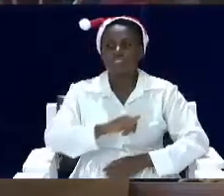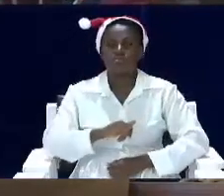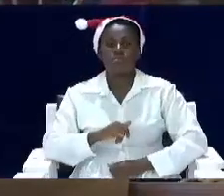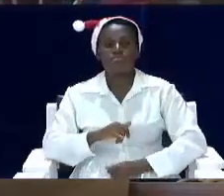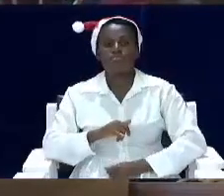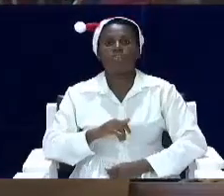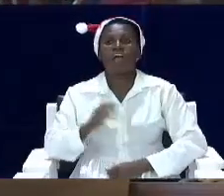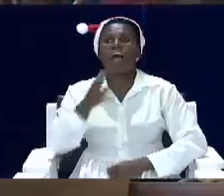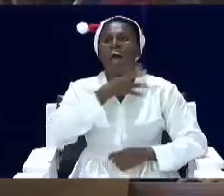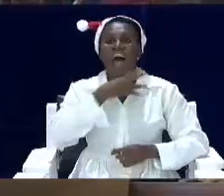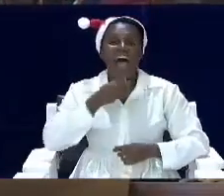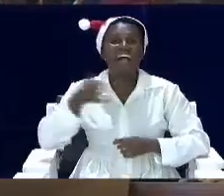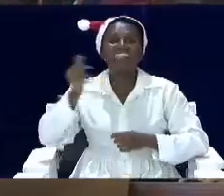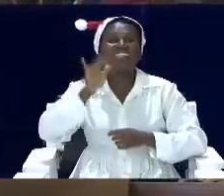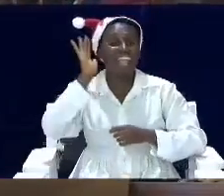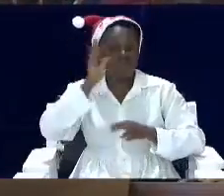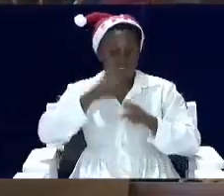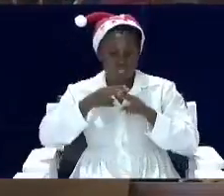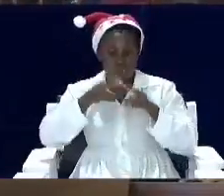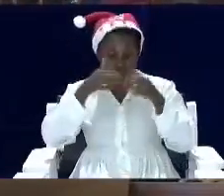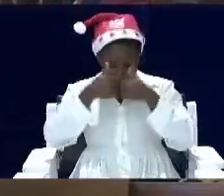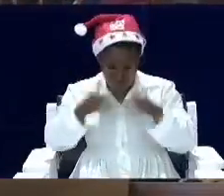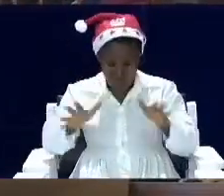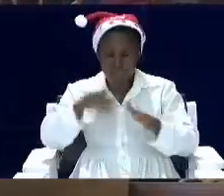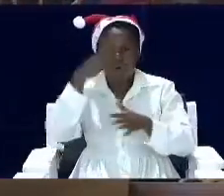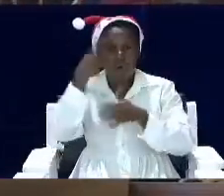And they will soon lose what they think they have.